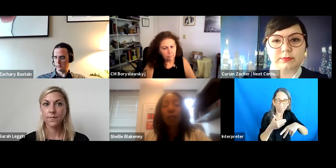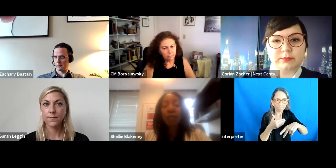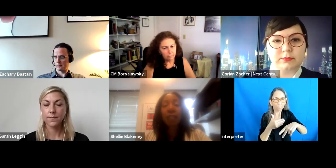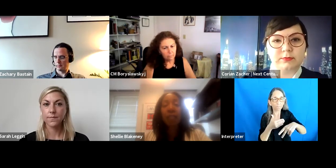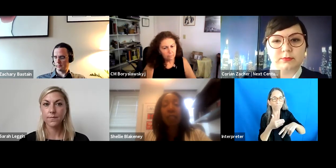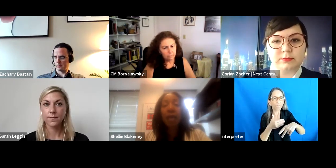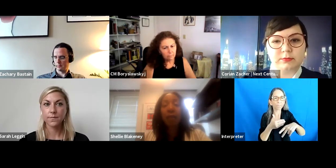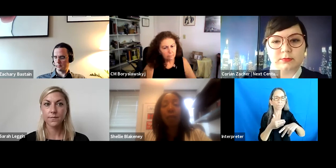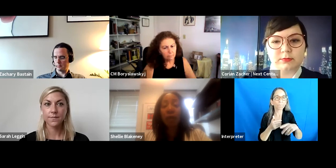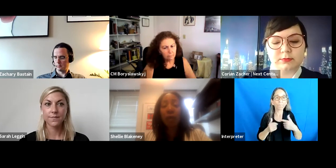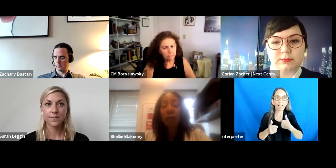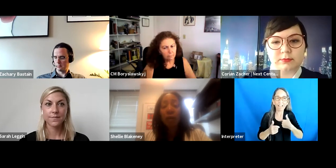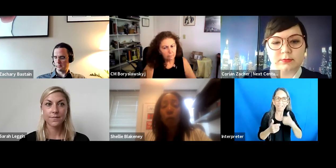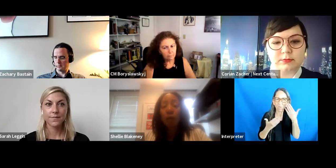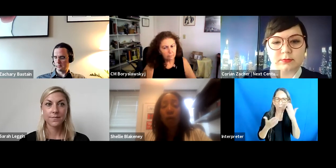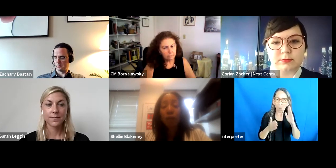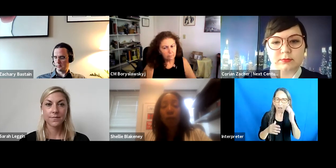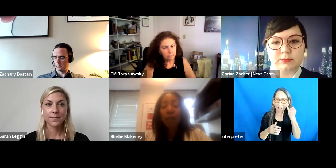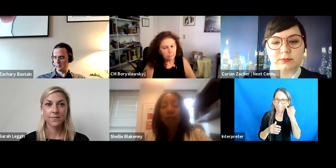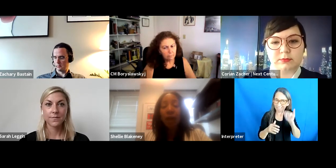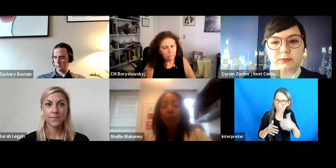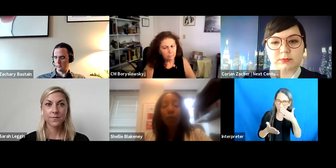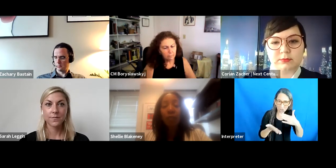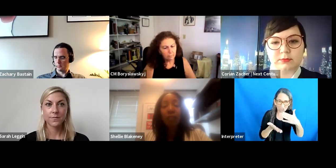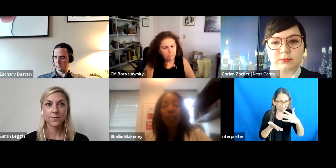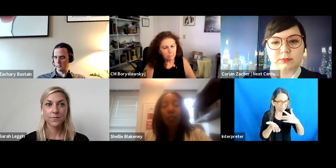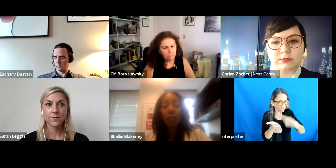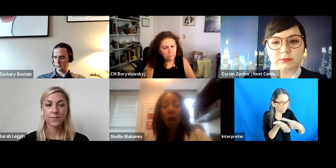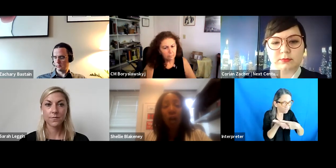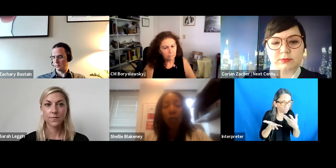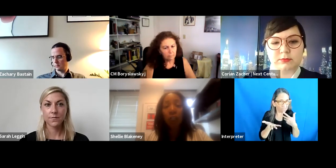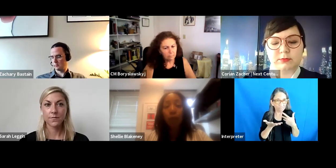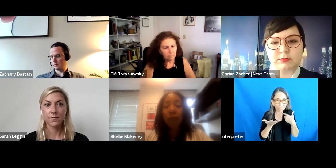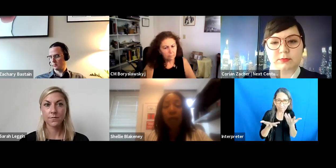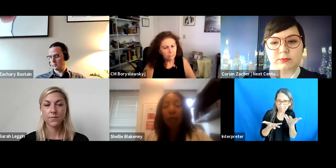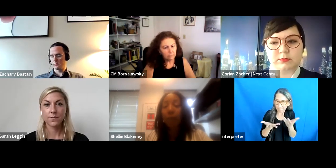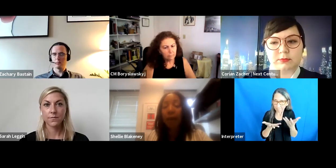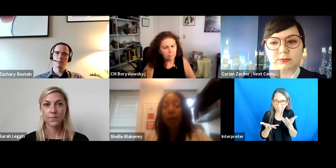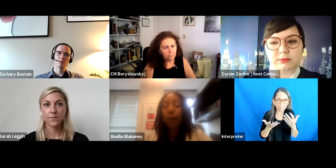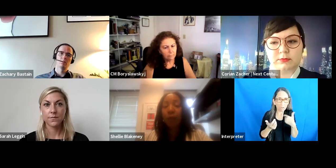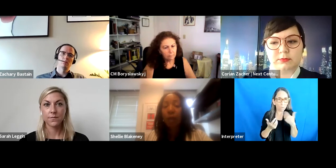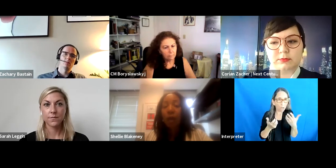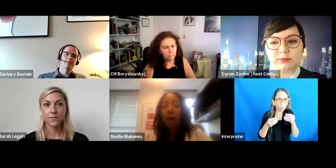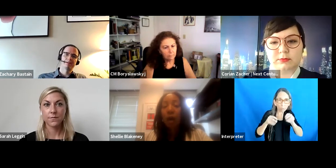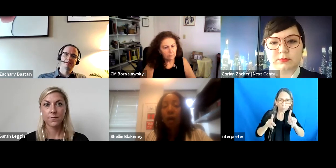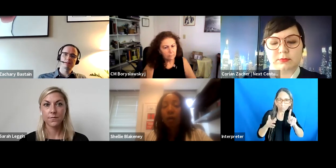And I don't know if this is a good time, but would also like the opportunity just to talk a little bit